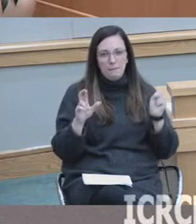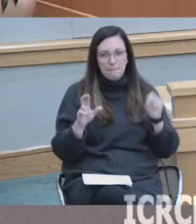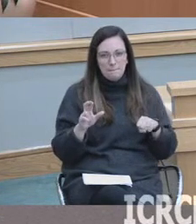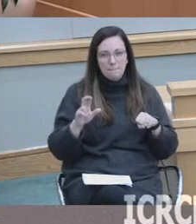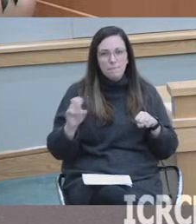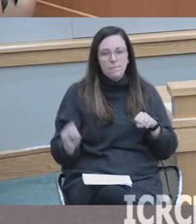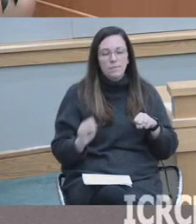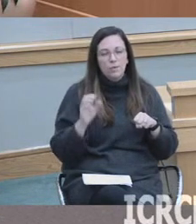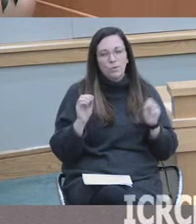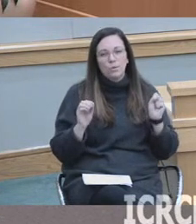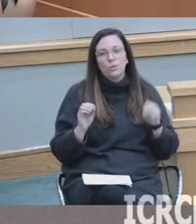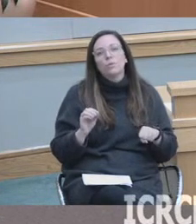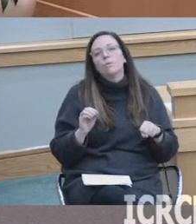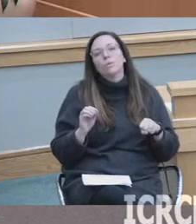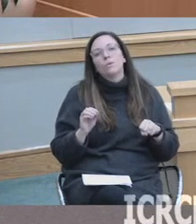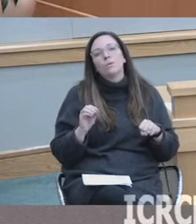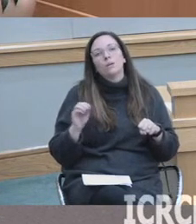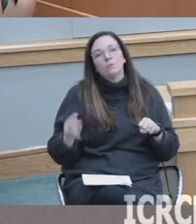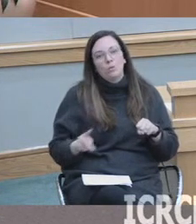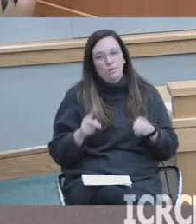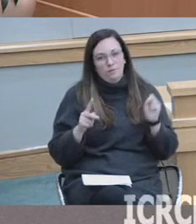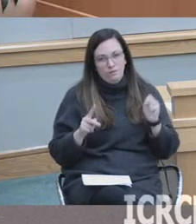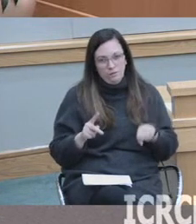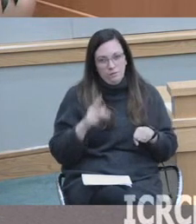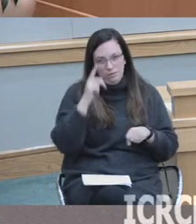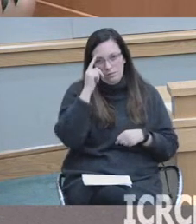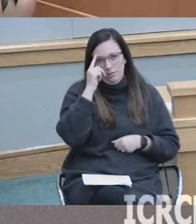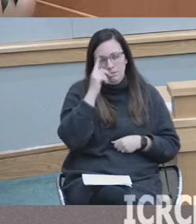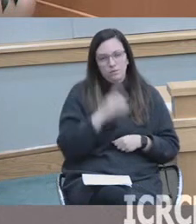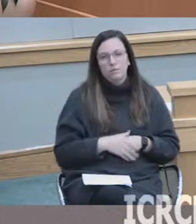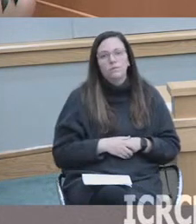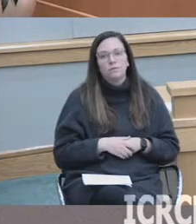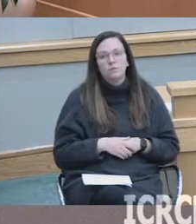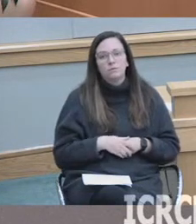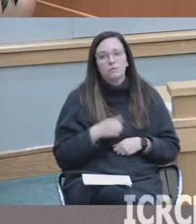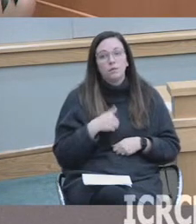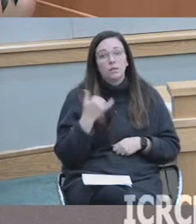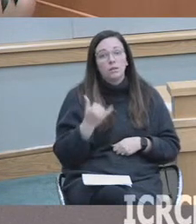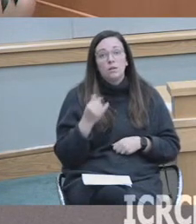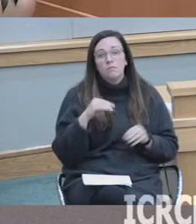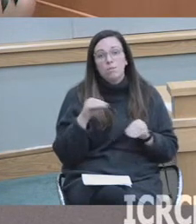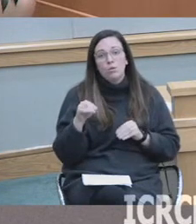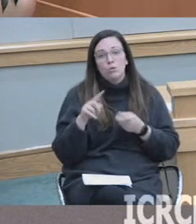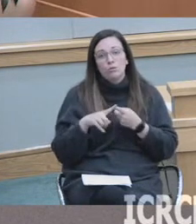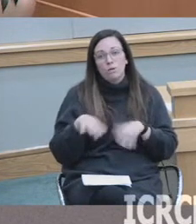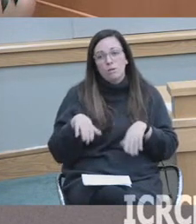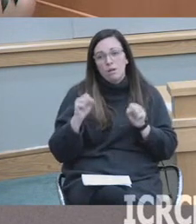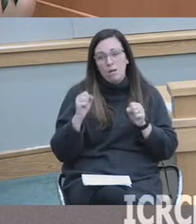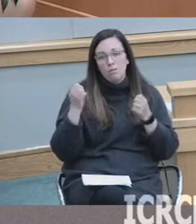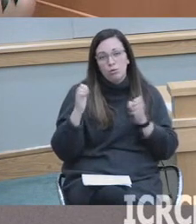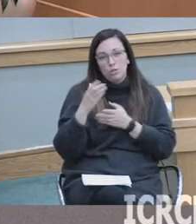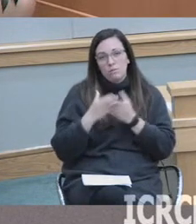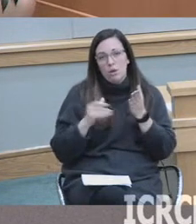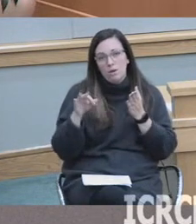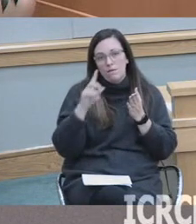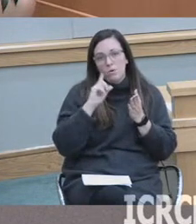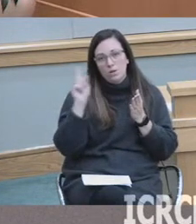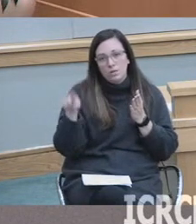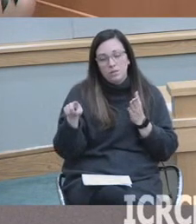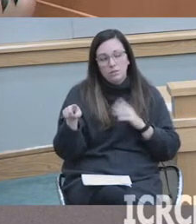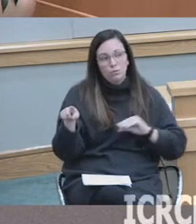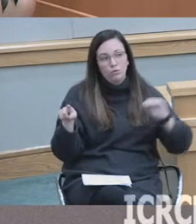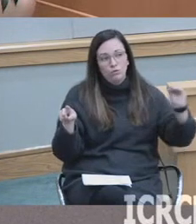Mr. Sextro. Yes. Mr. Putoff. Yes. Now may I have a motion to adopt the emergency clause of the ordinance? So